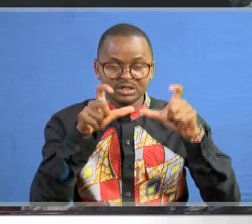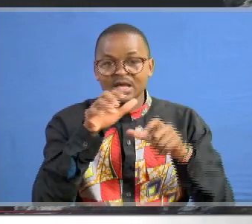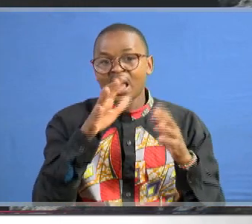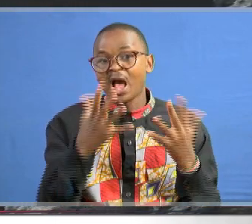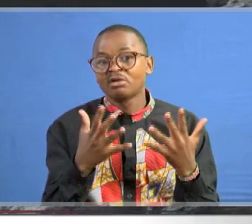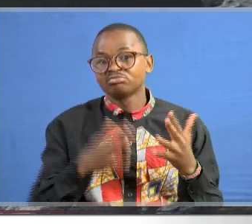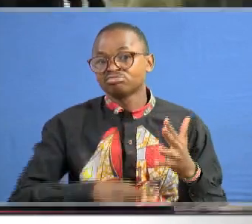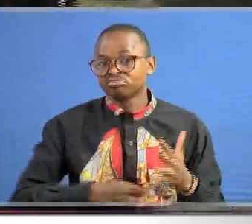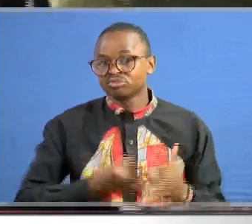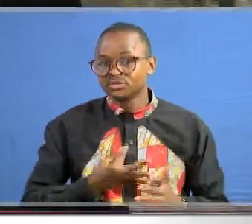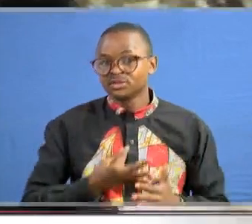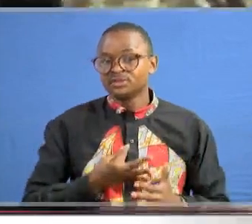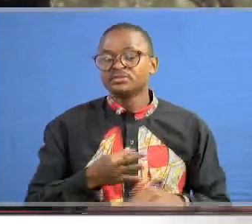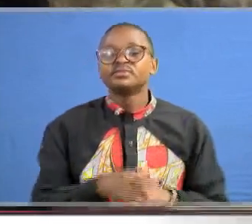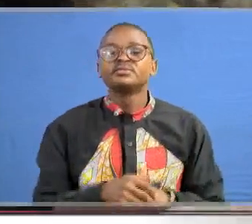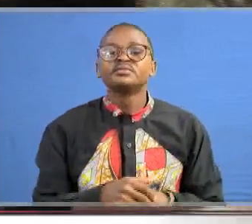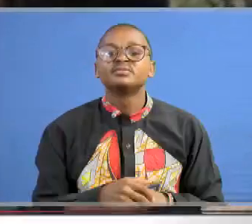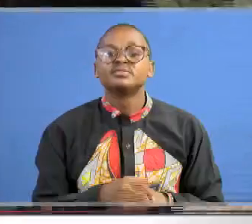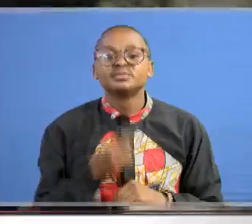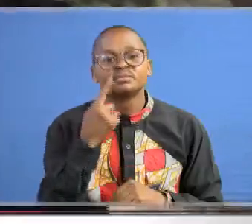feel.